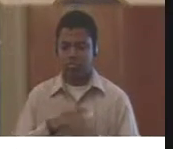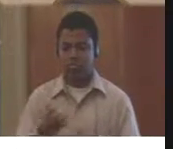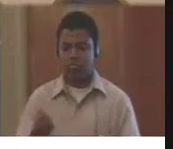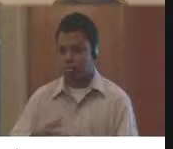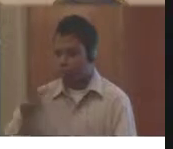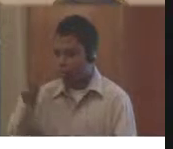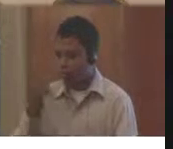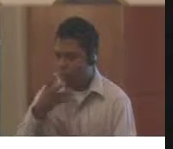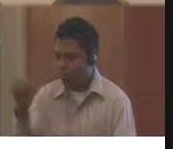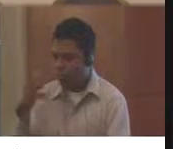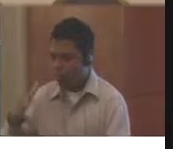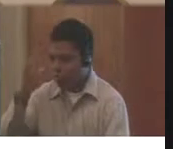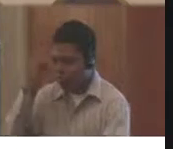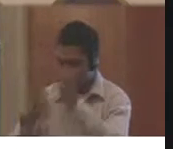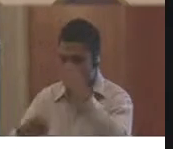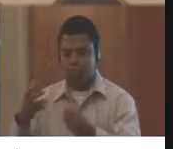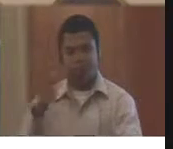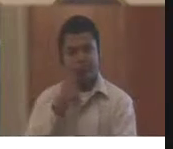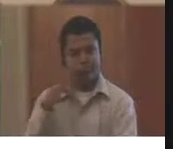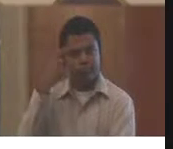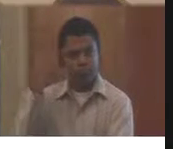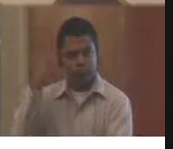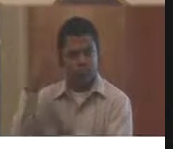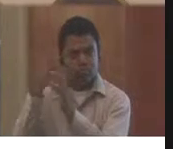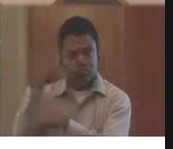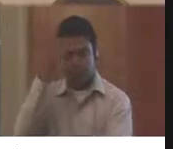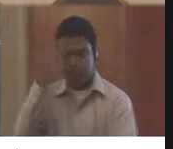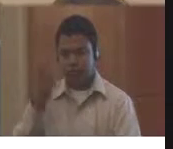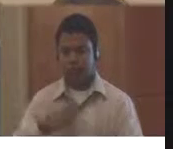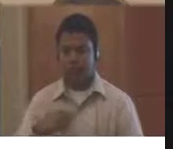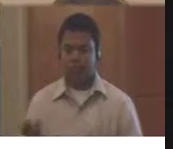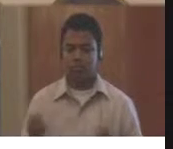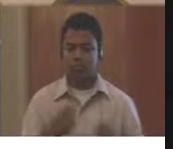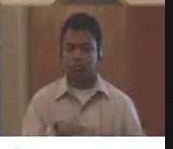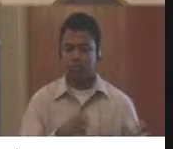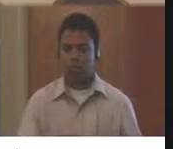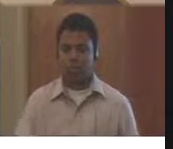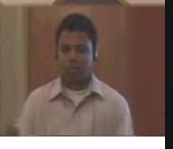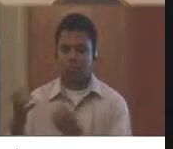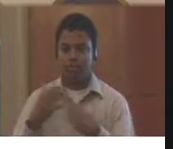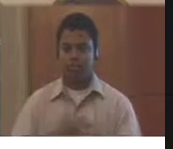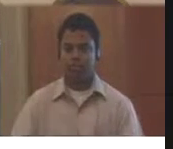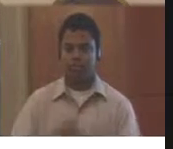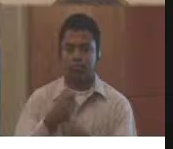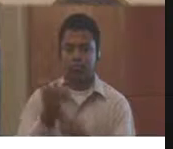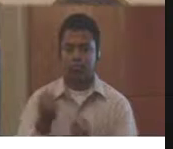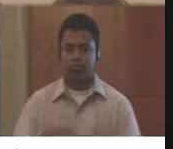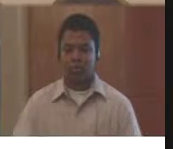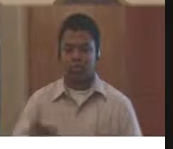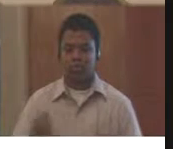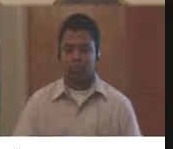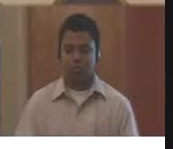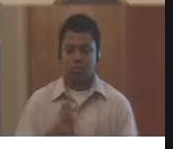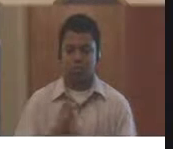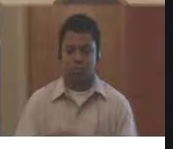access to information, decision-making, strengthen capacities and organizations, the protection of lives,